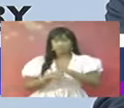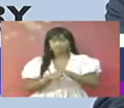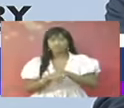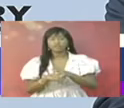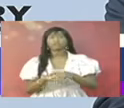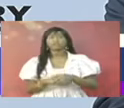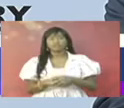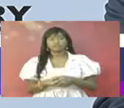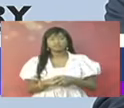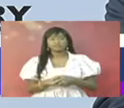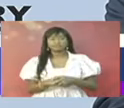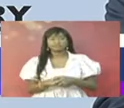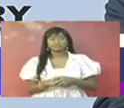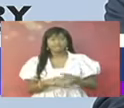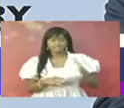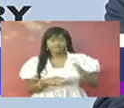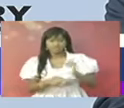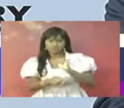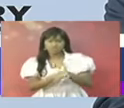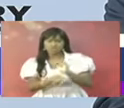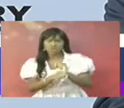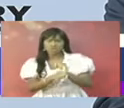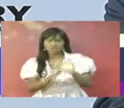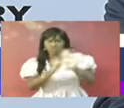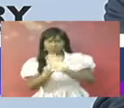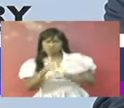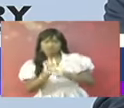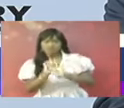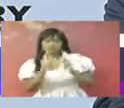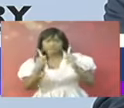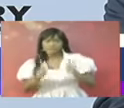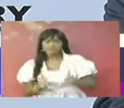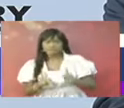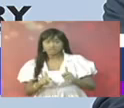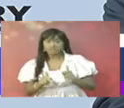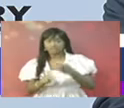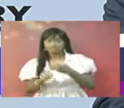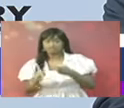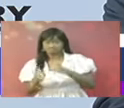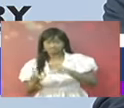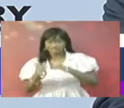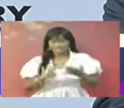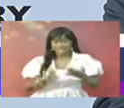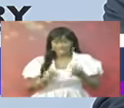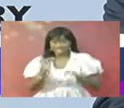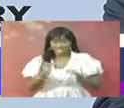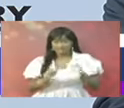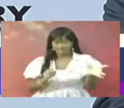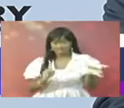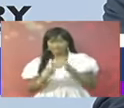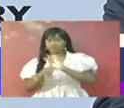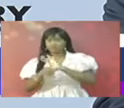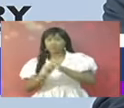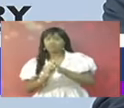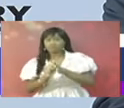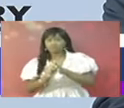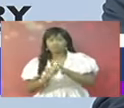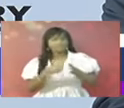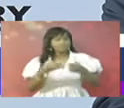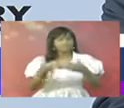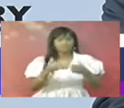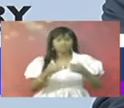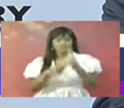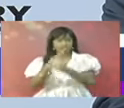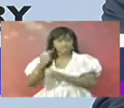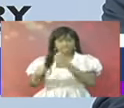effect that is substantial enough to prevent hospitalizations and deaths, regardless of the variant of concern. We